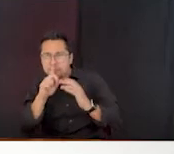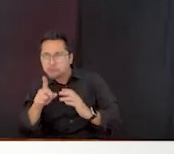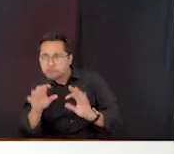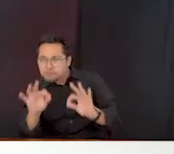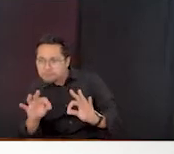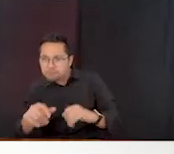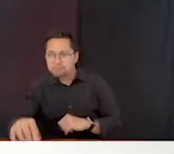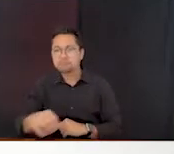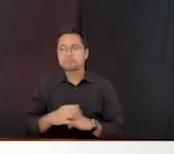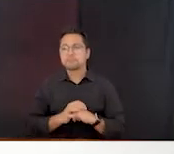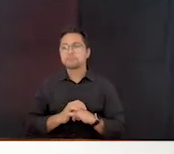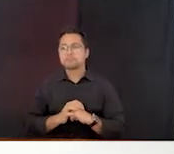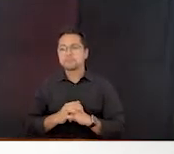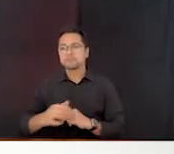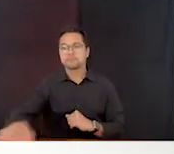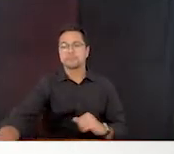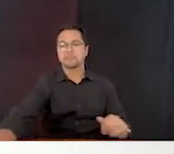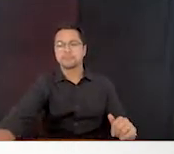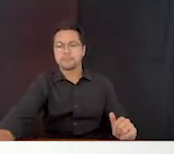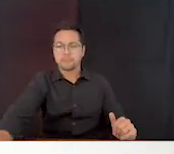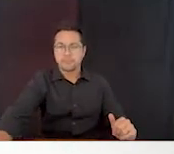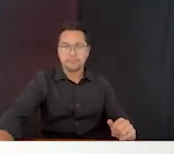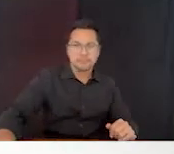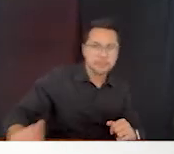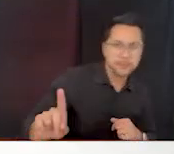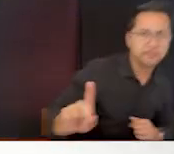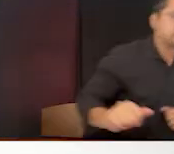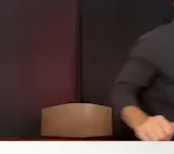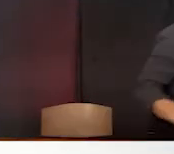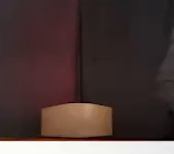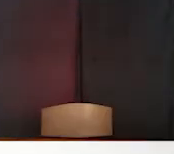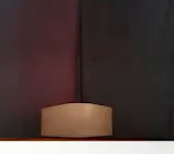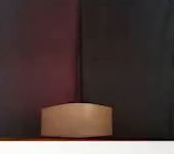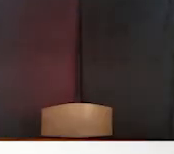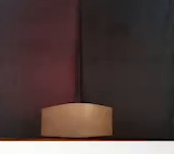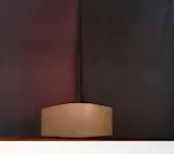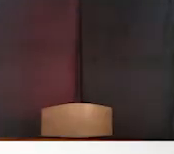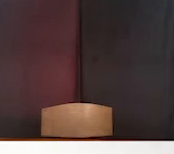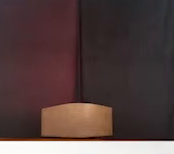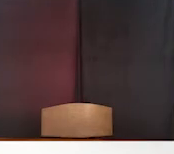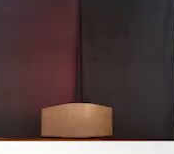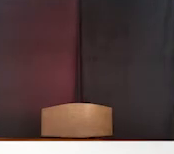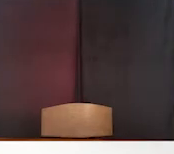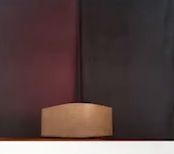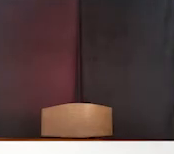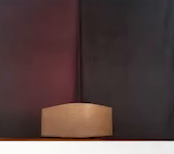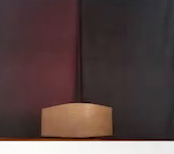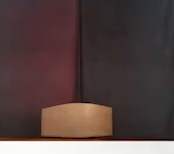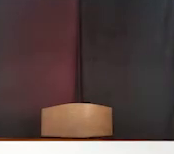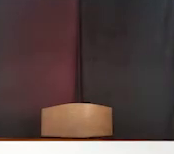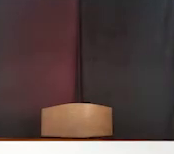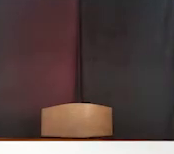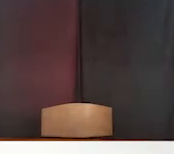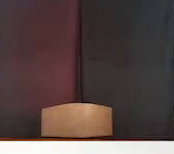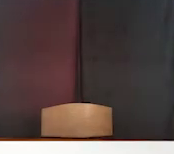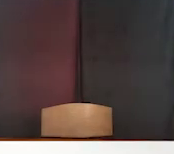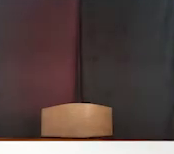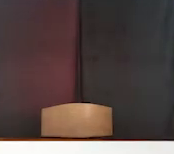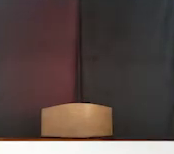the... Sorry, it sounds like I'm breaking up on my end. Can you guys hear me? You're clear. Yeah, you're fine. Okay, wonderful. So I'll keep going. I just